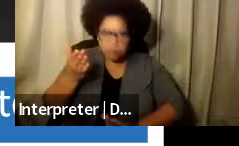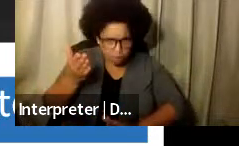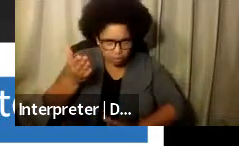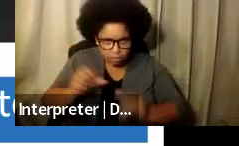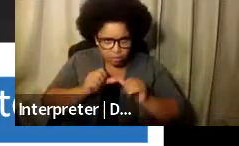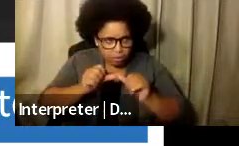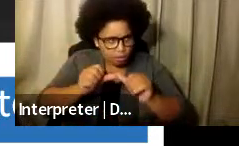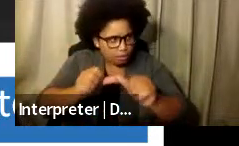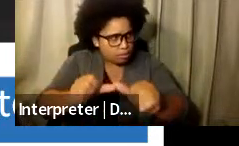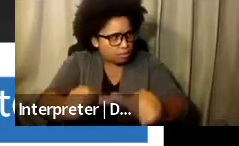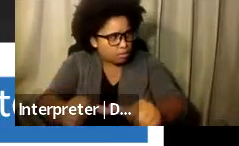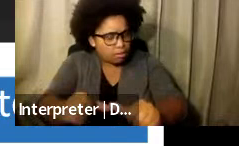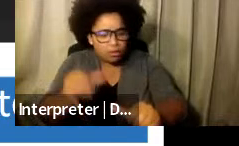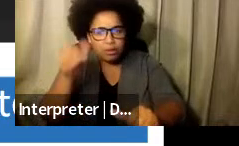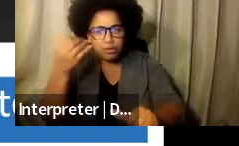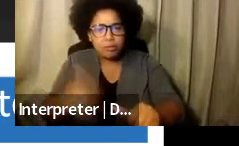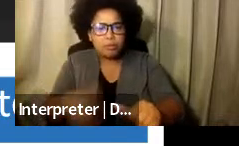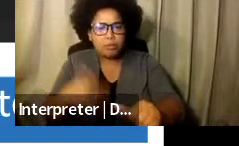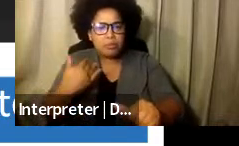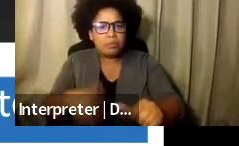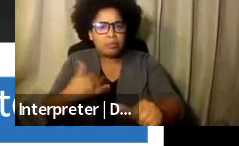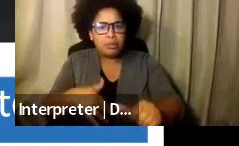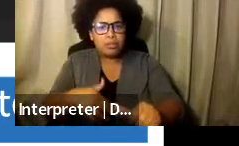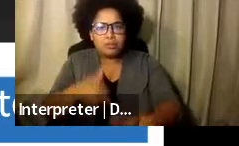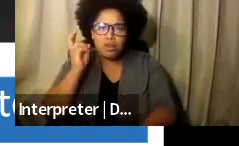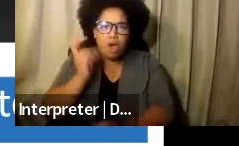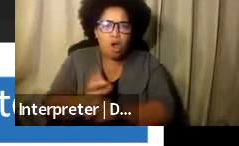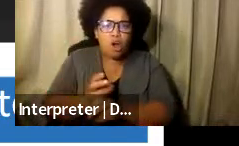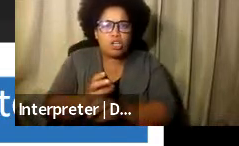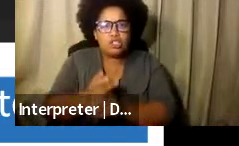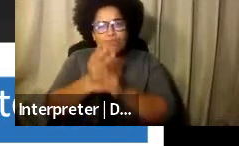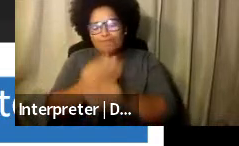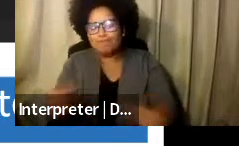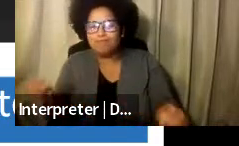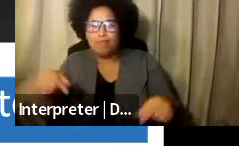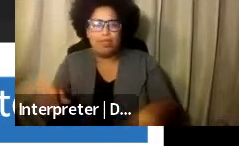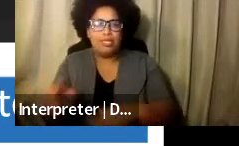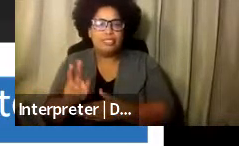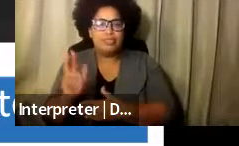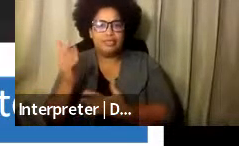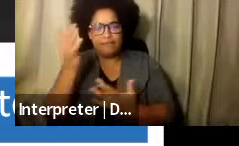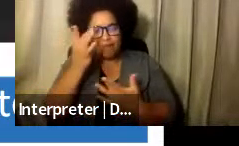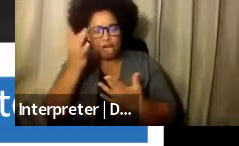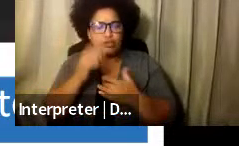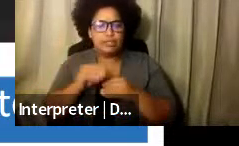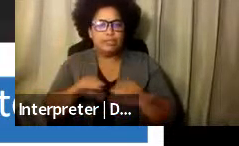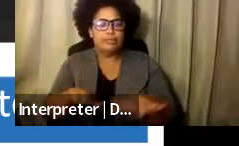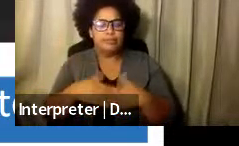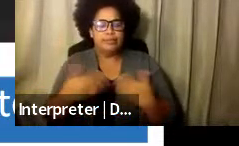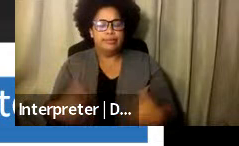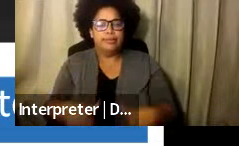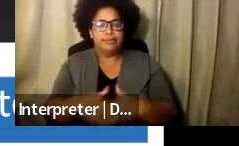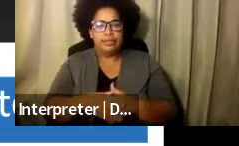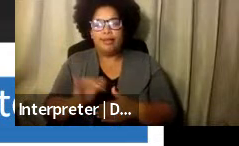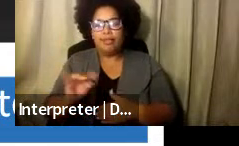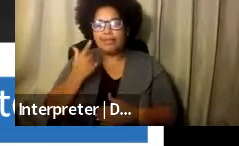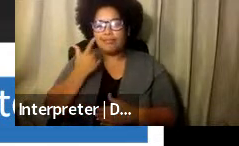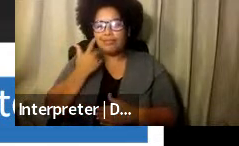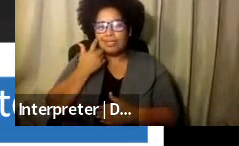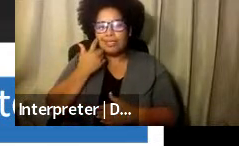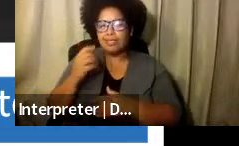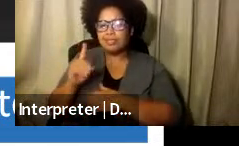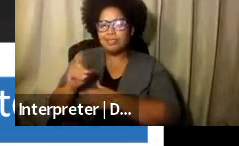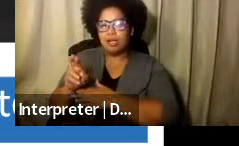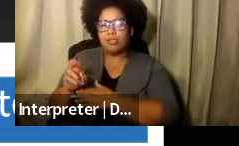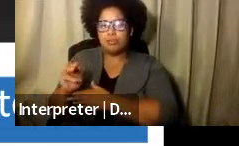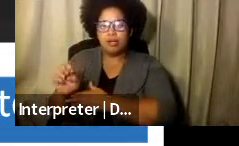COVID has been a very elusive virus. And so, as Dr. Moss mentioned, it's been complicated